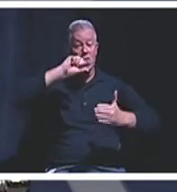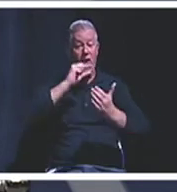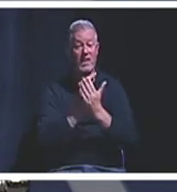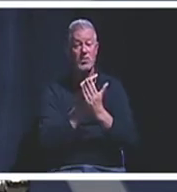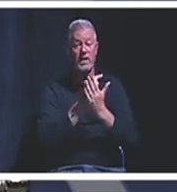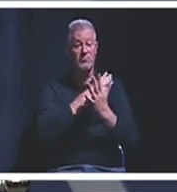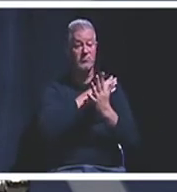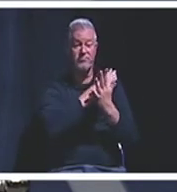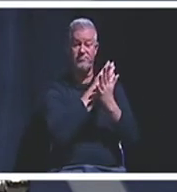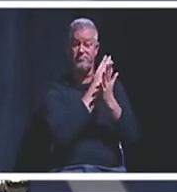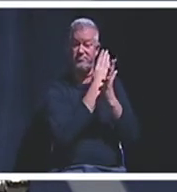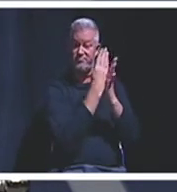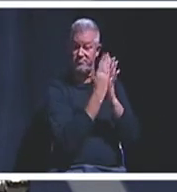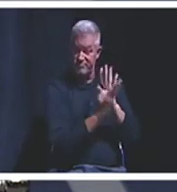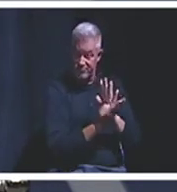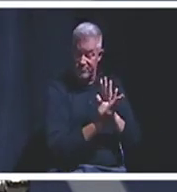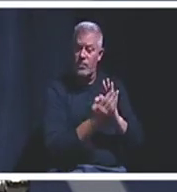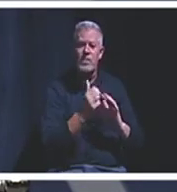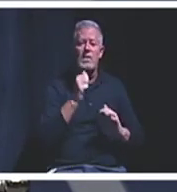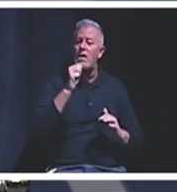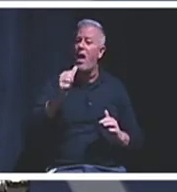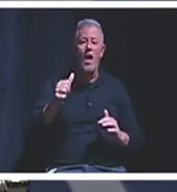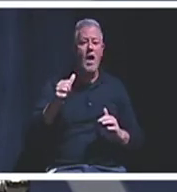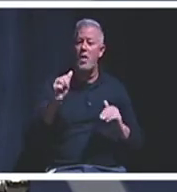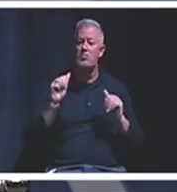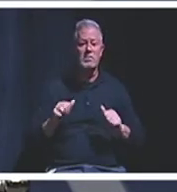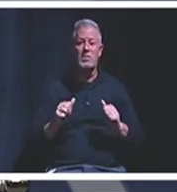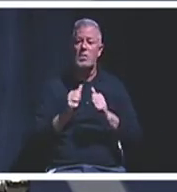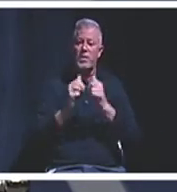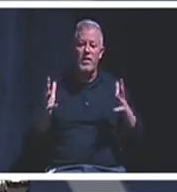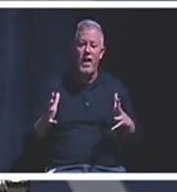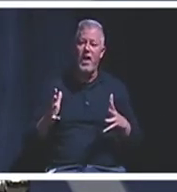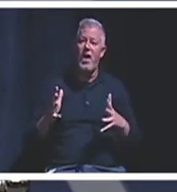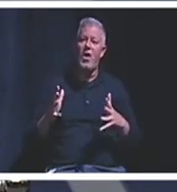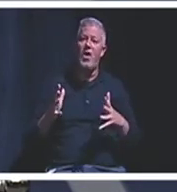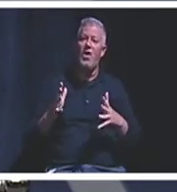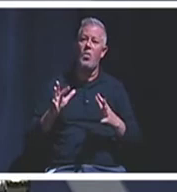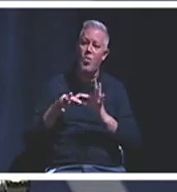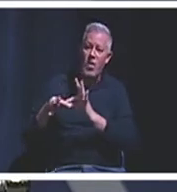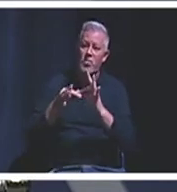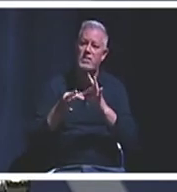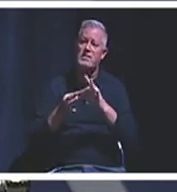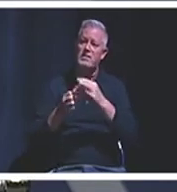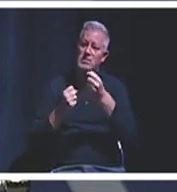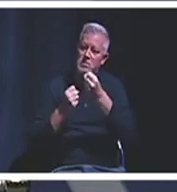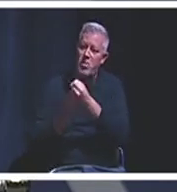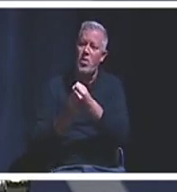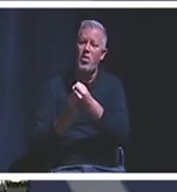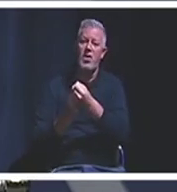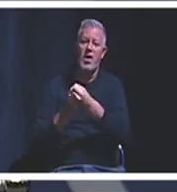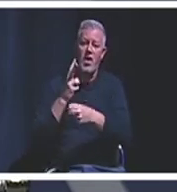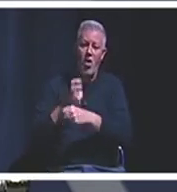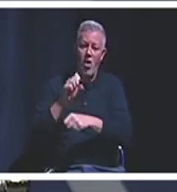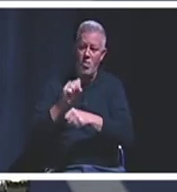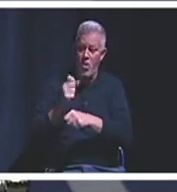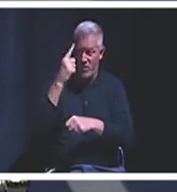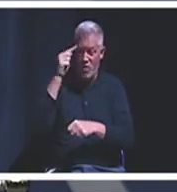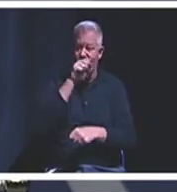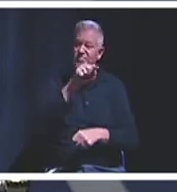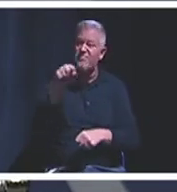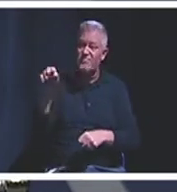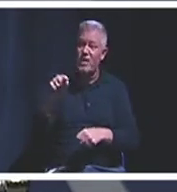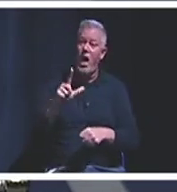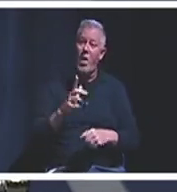possible without the hard work, cooperation, and support of certain people that I'd like to thank on behalf of the